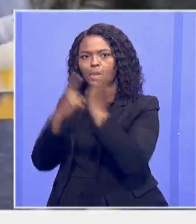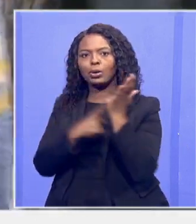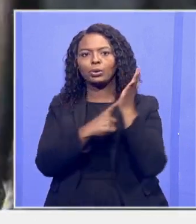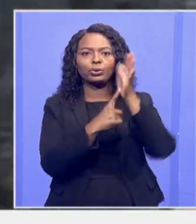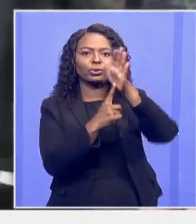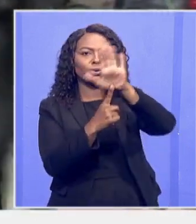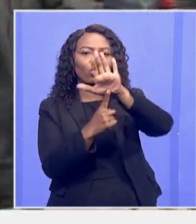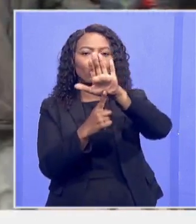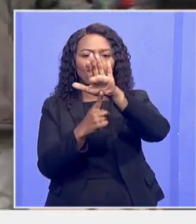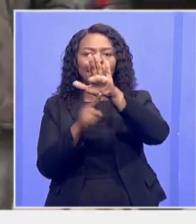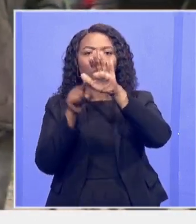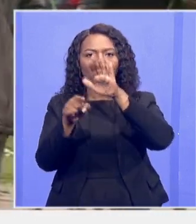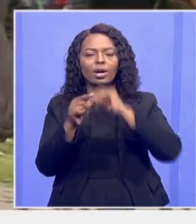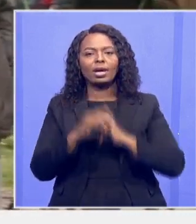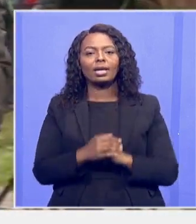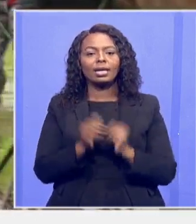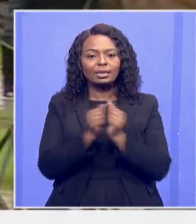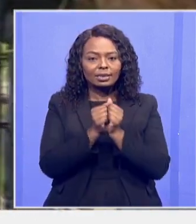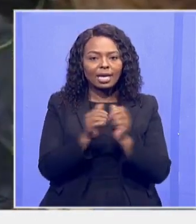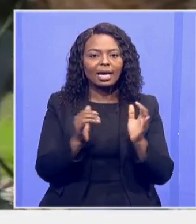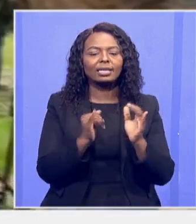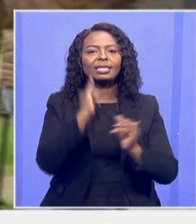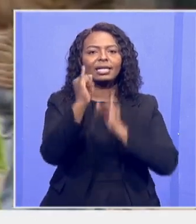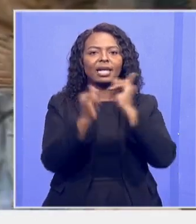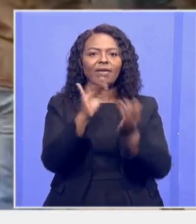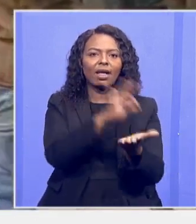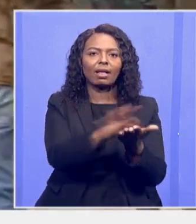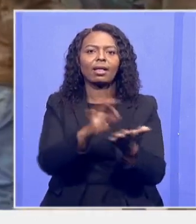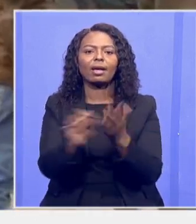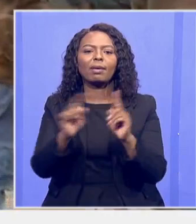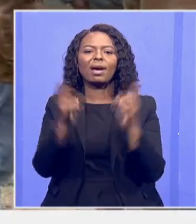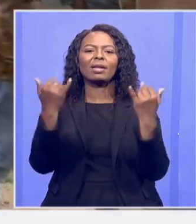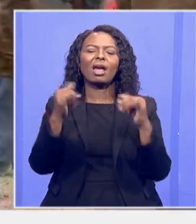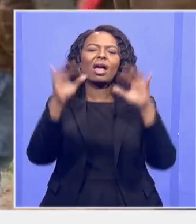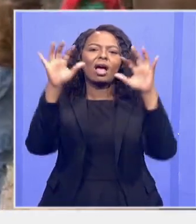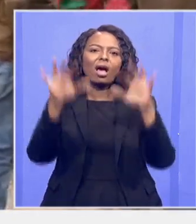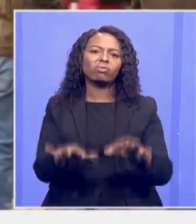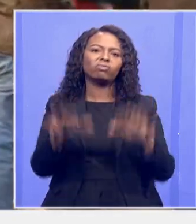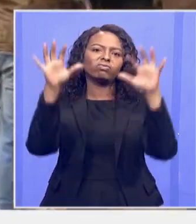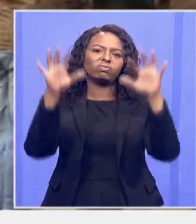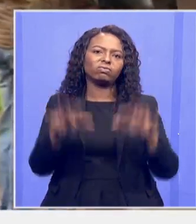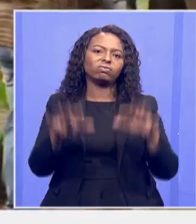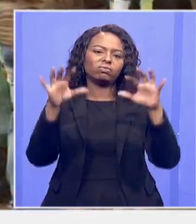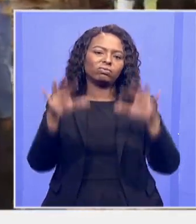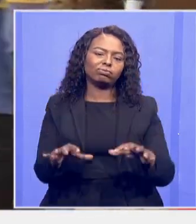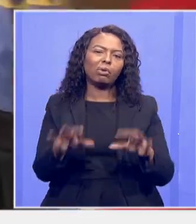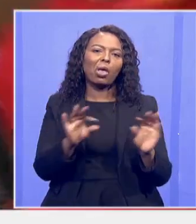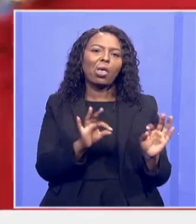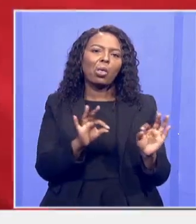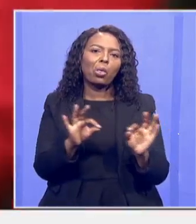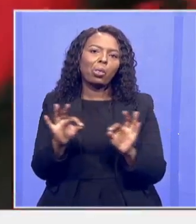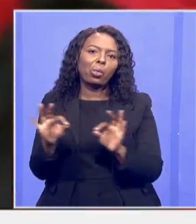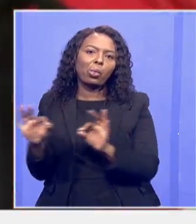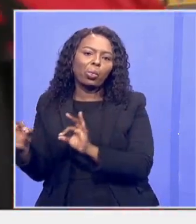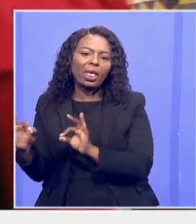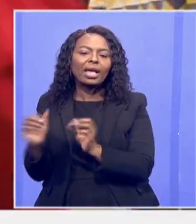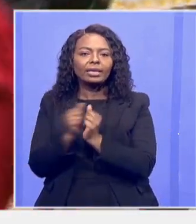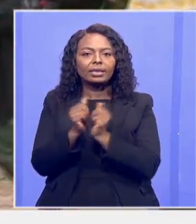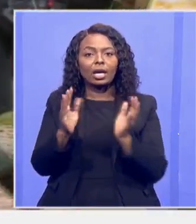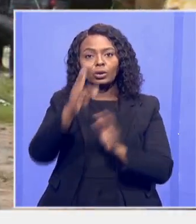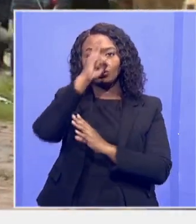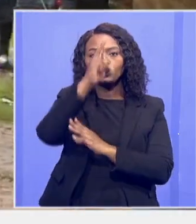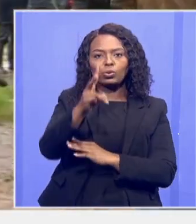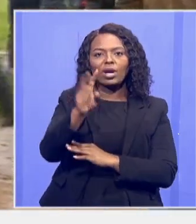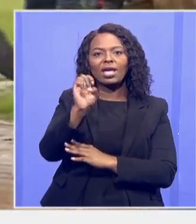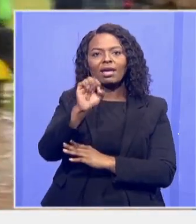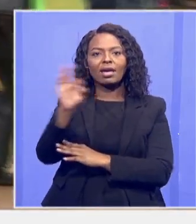at 11 a.m., but due to the rains, the event was delayed by a couple of hours. We expect that at 2 p.m., EFF leader